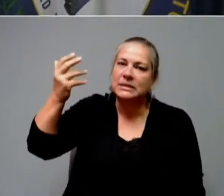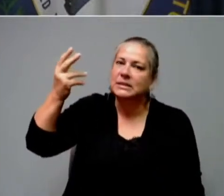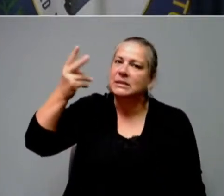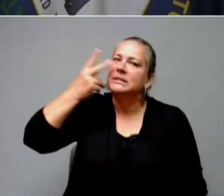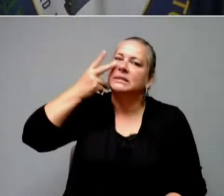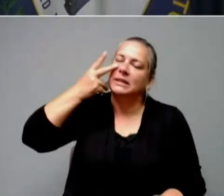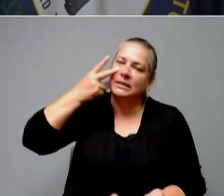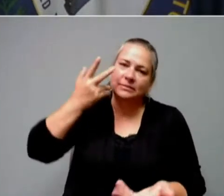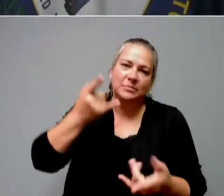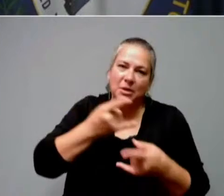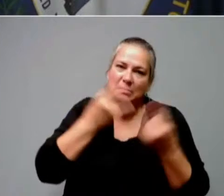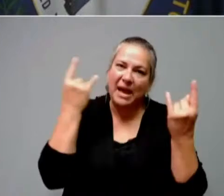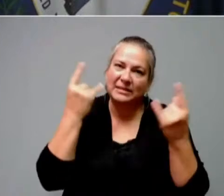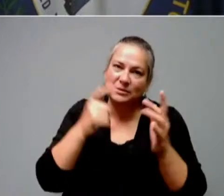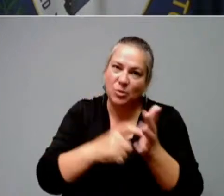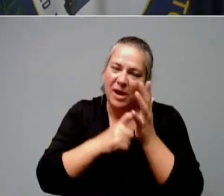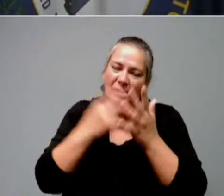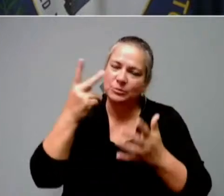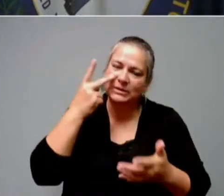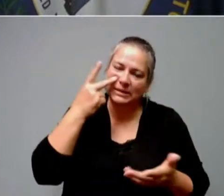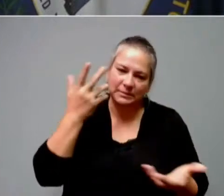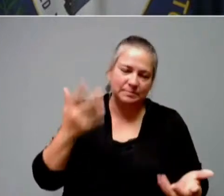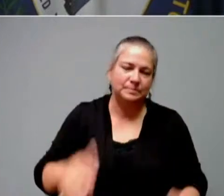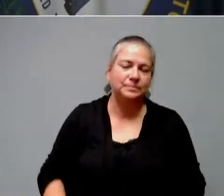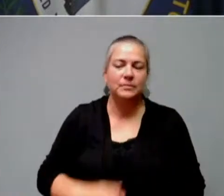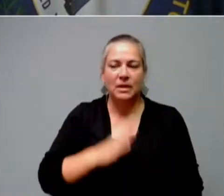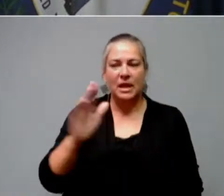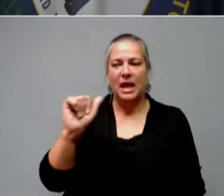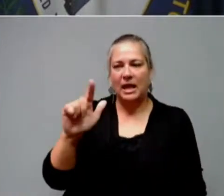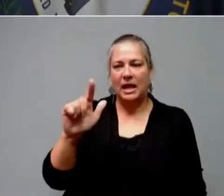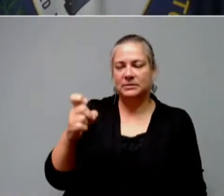seeing. Alex Akisto from the Herald Leader.